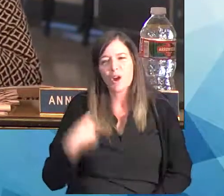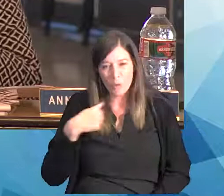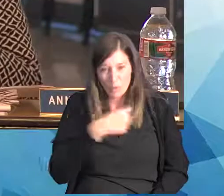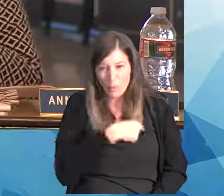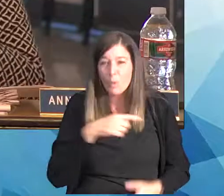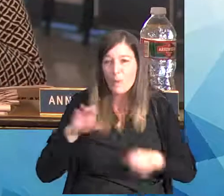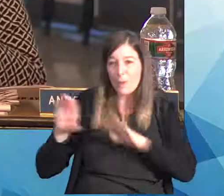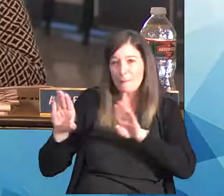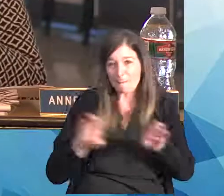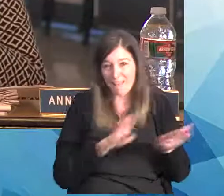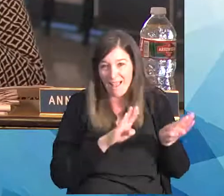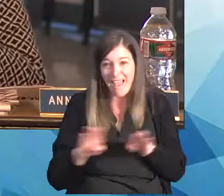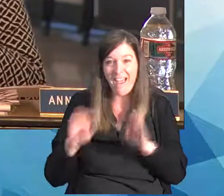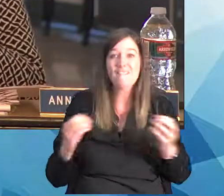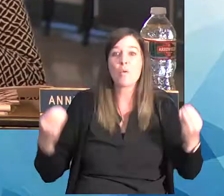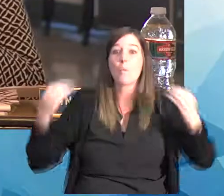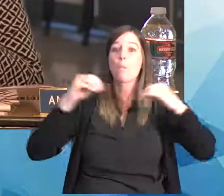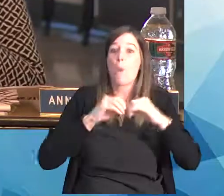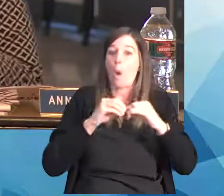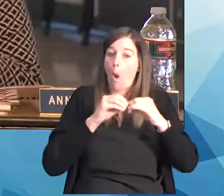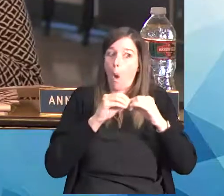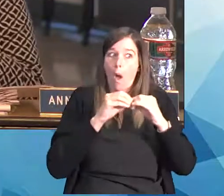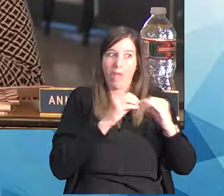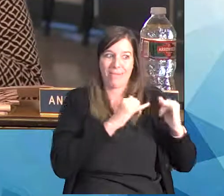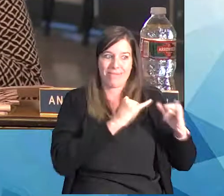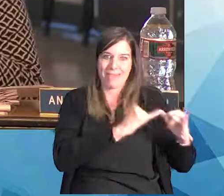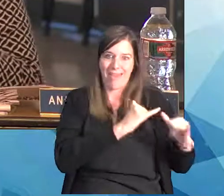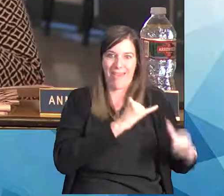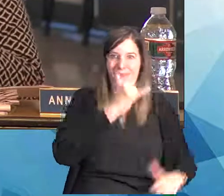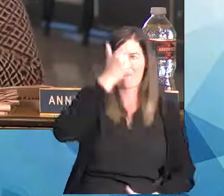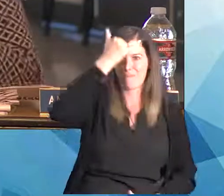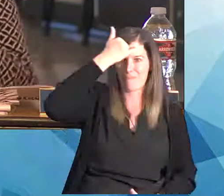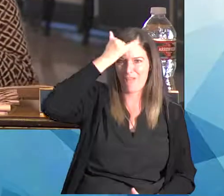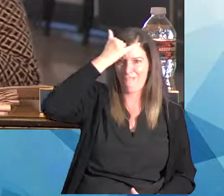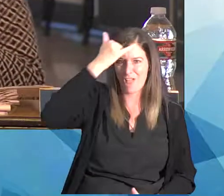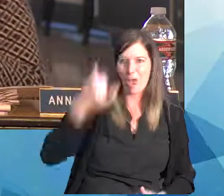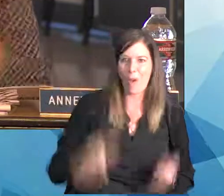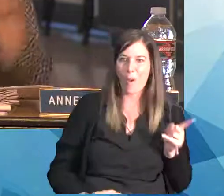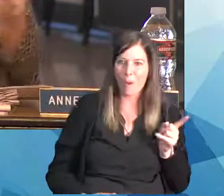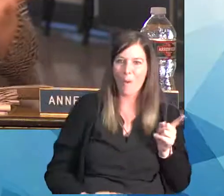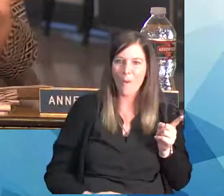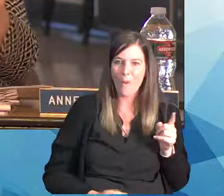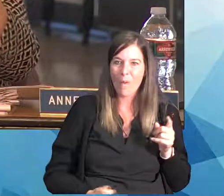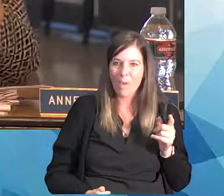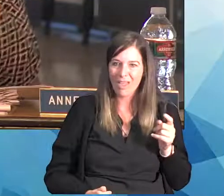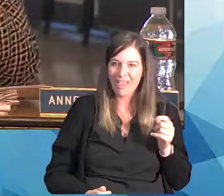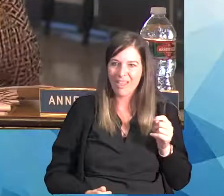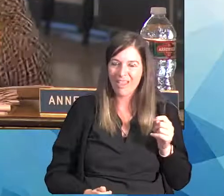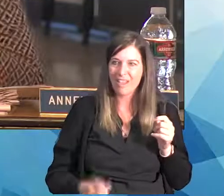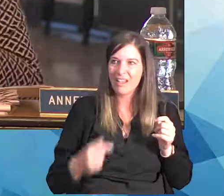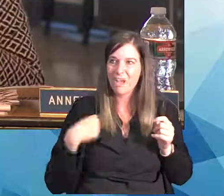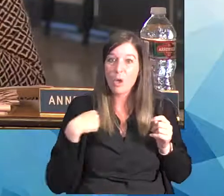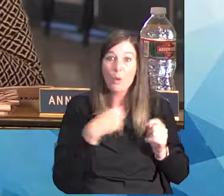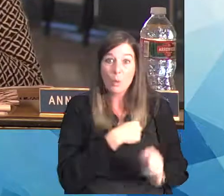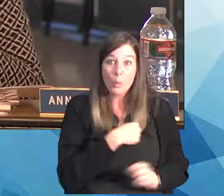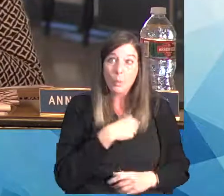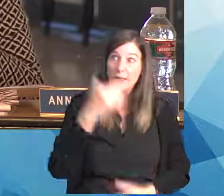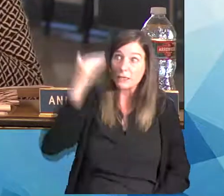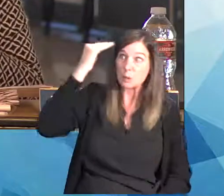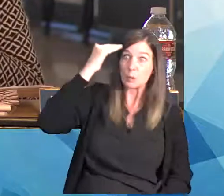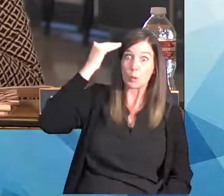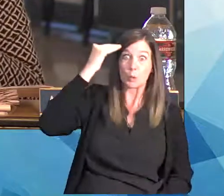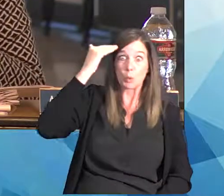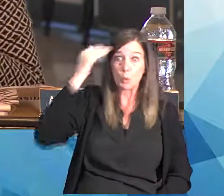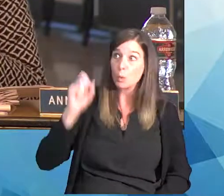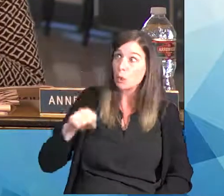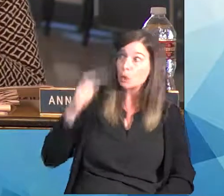like the buffalo. We didn't see the storm coming. I don't think anyone